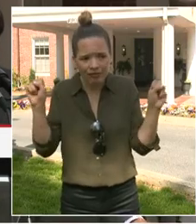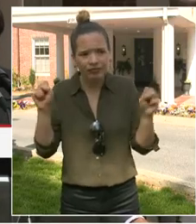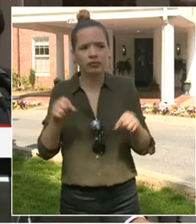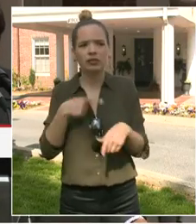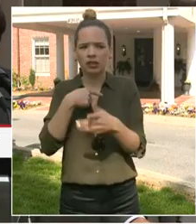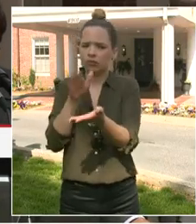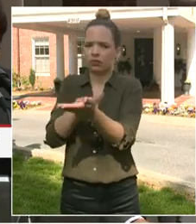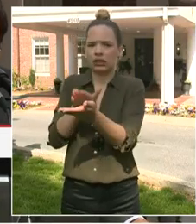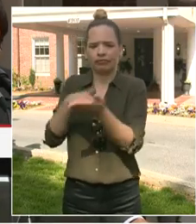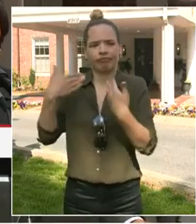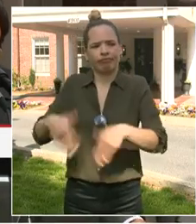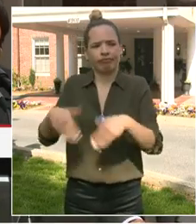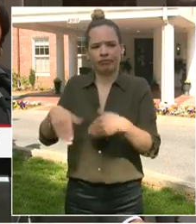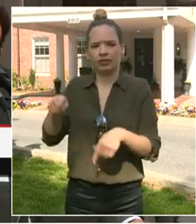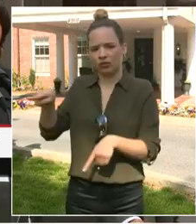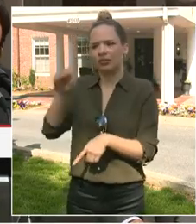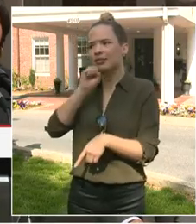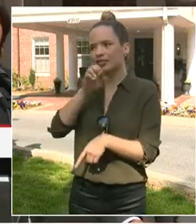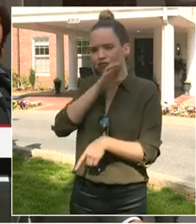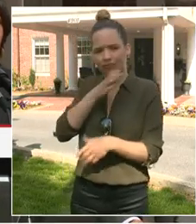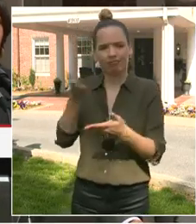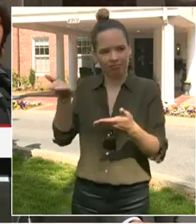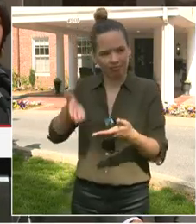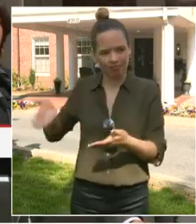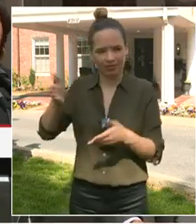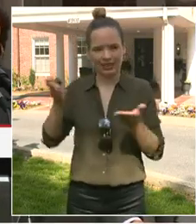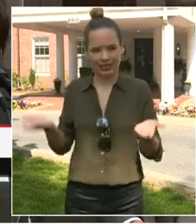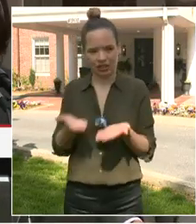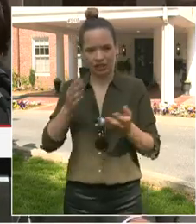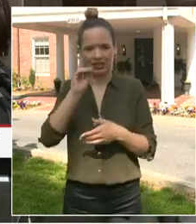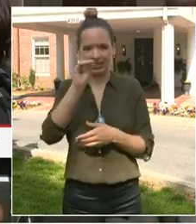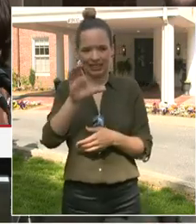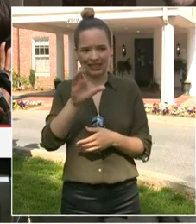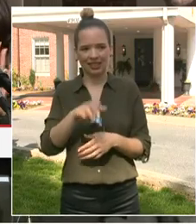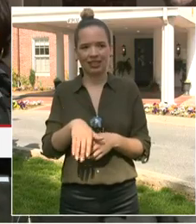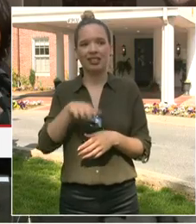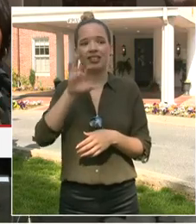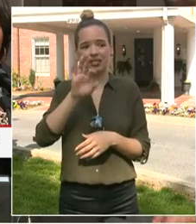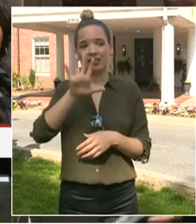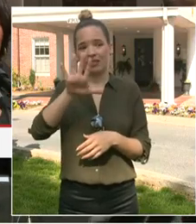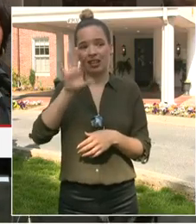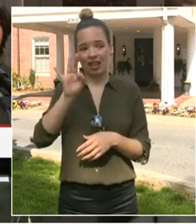DC because they are 95% vaccinated.